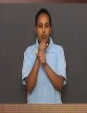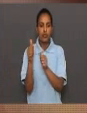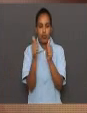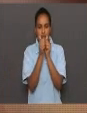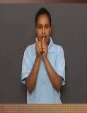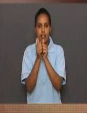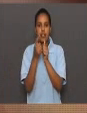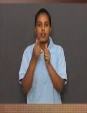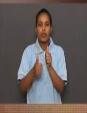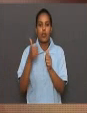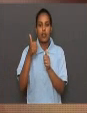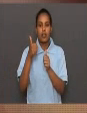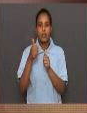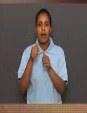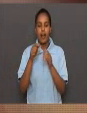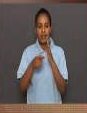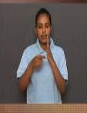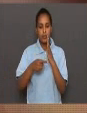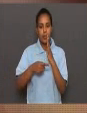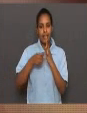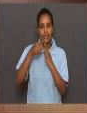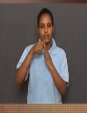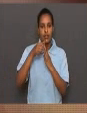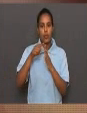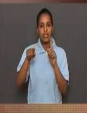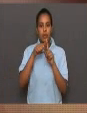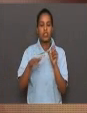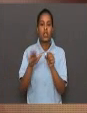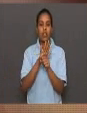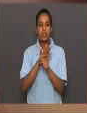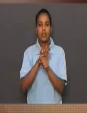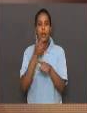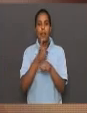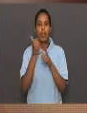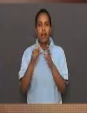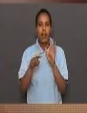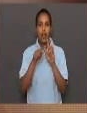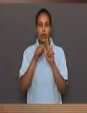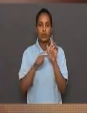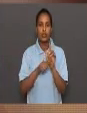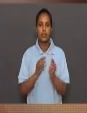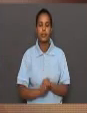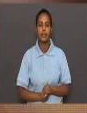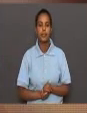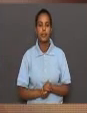holds together the ordered pattern of positively charged metal